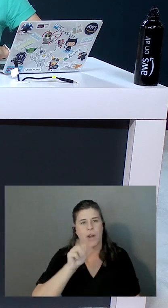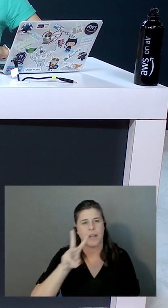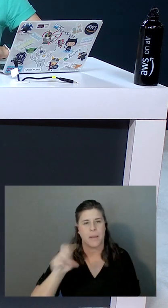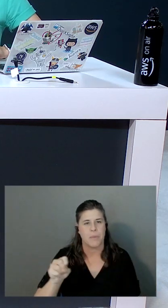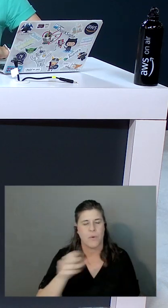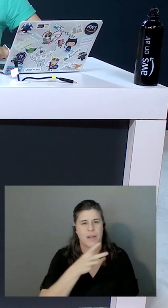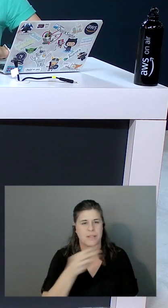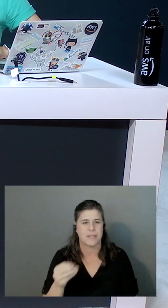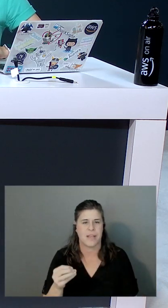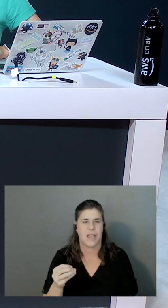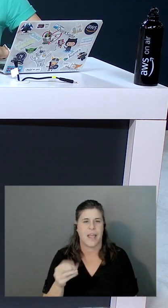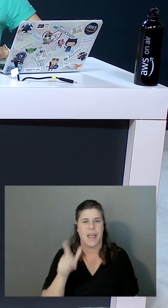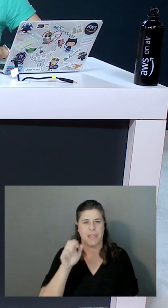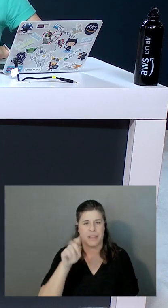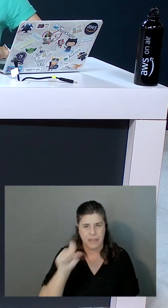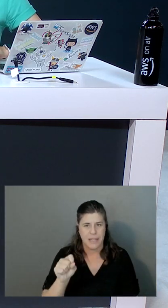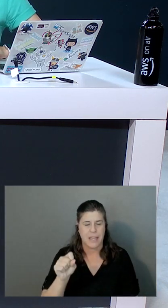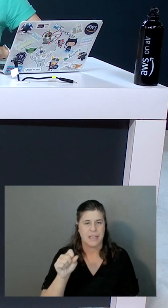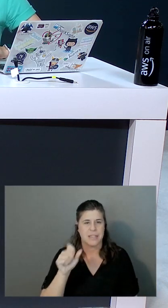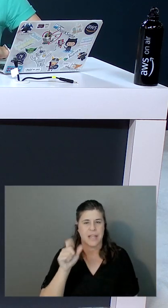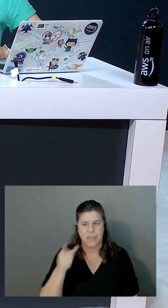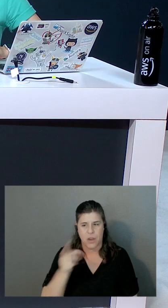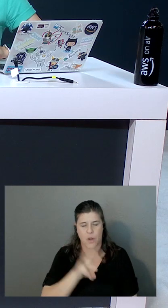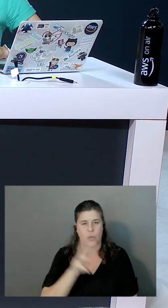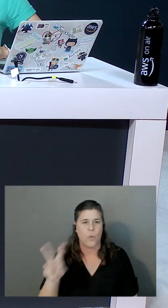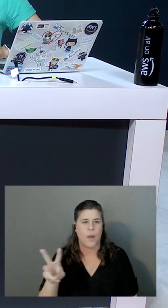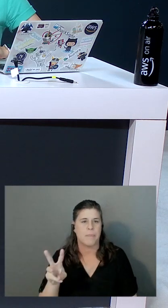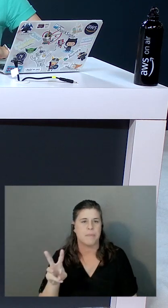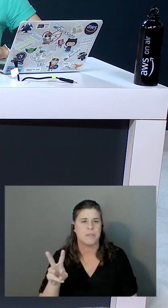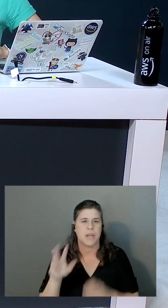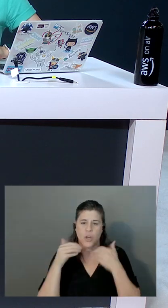links that are on the website. Go, feel free to check it out, and stay